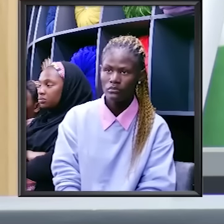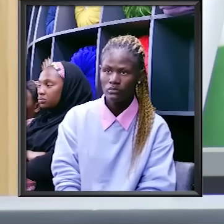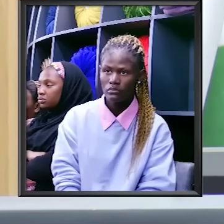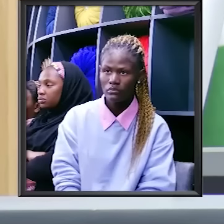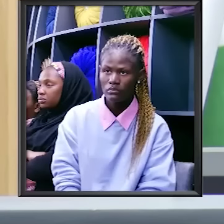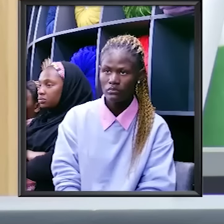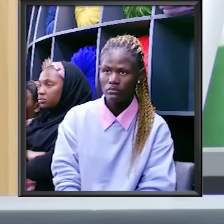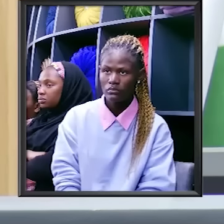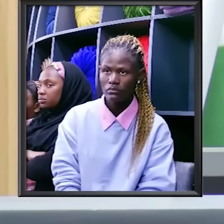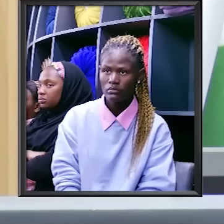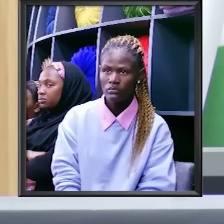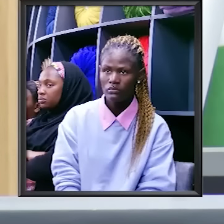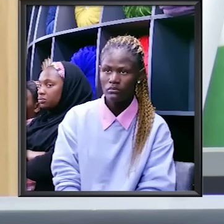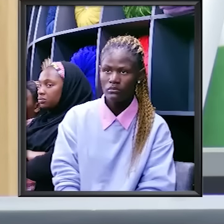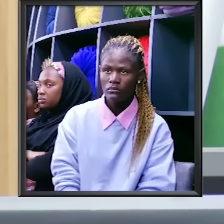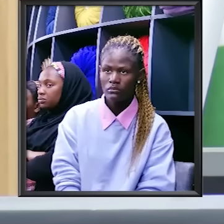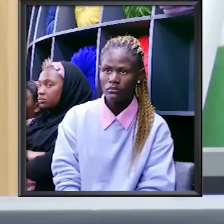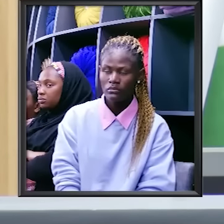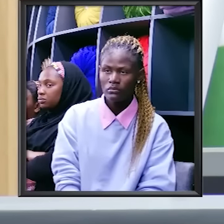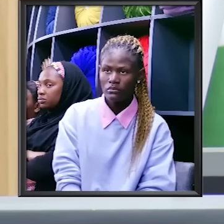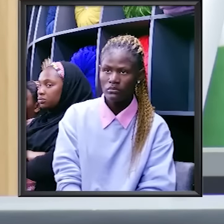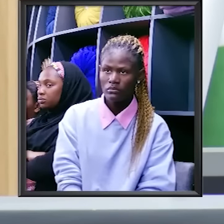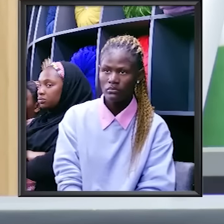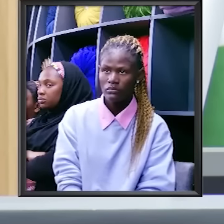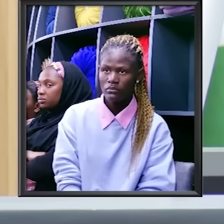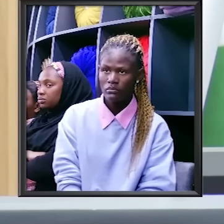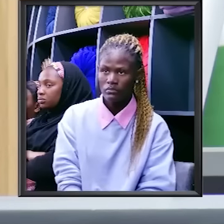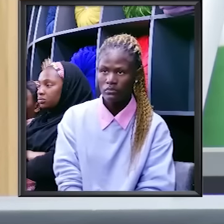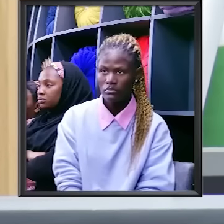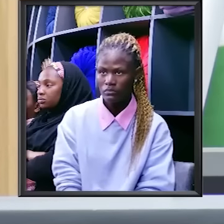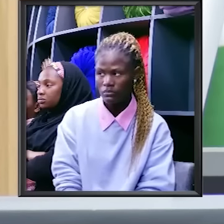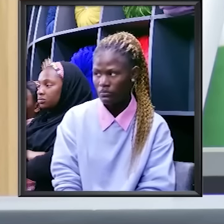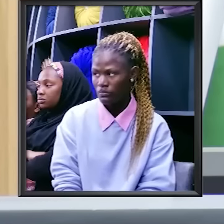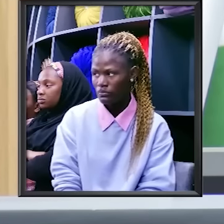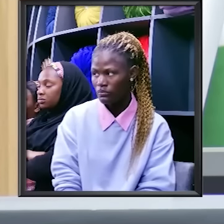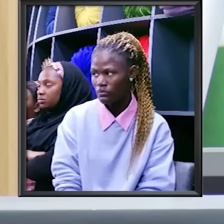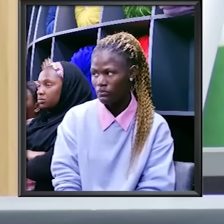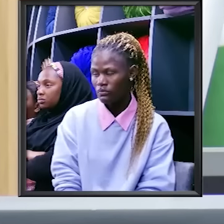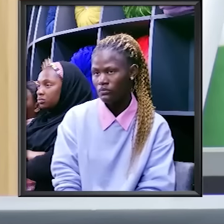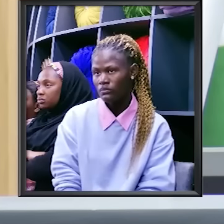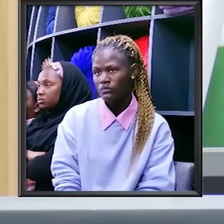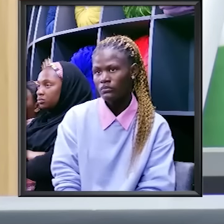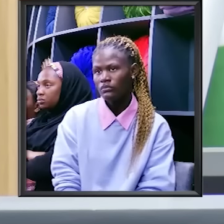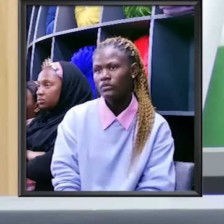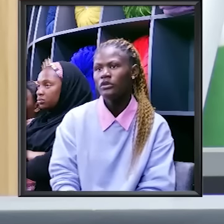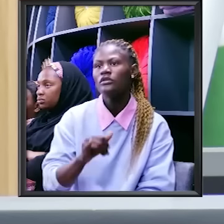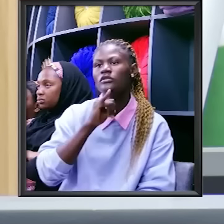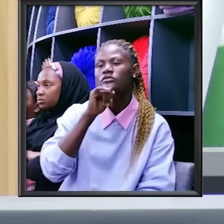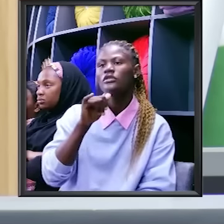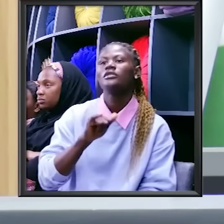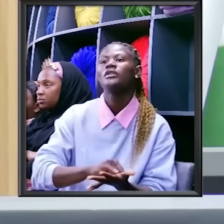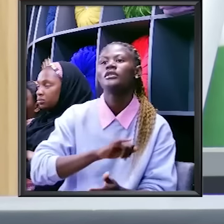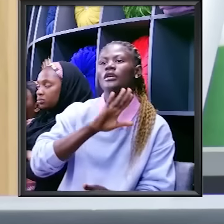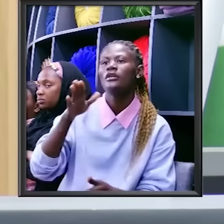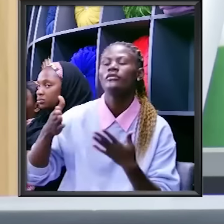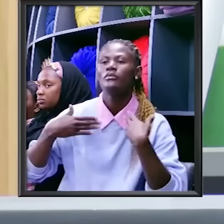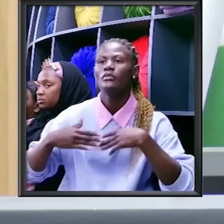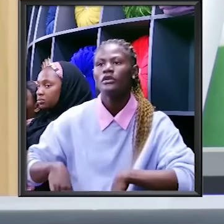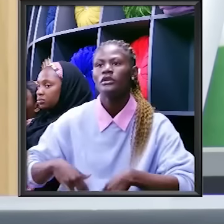No, besides, department there where then they call Consumer Protection. But no, be everybody know. And